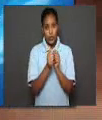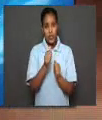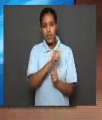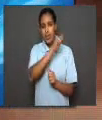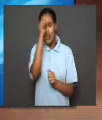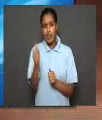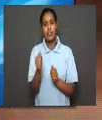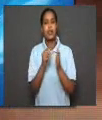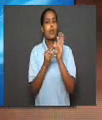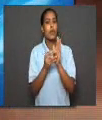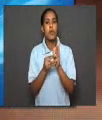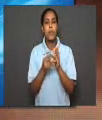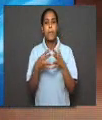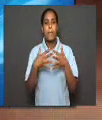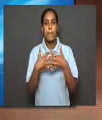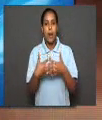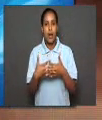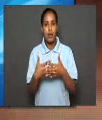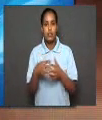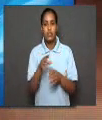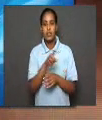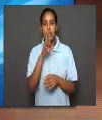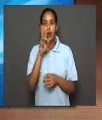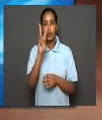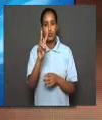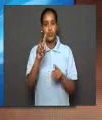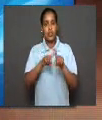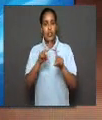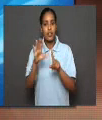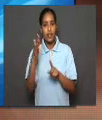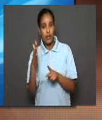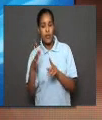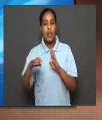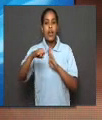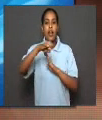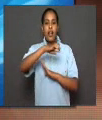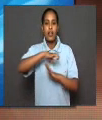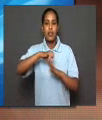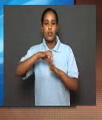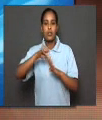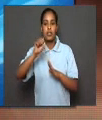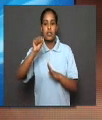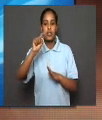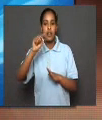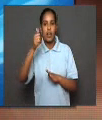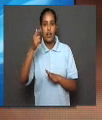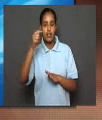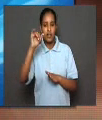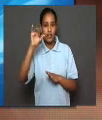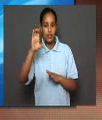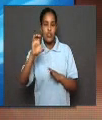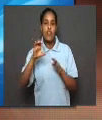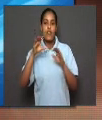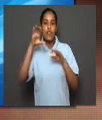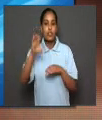Within any sample of matter, there are two different types of electrostatic forces